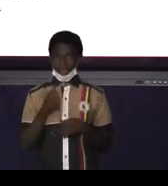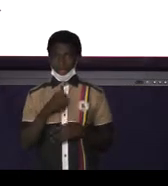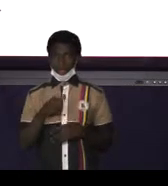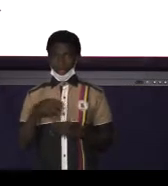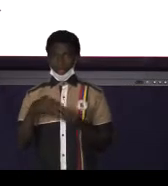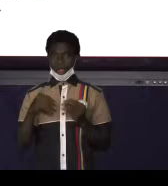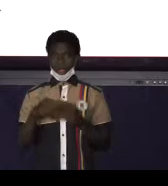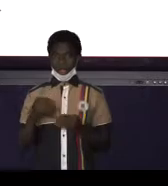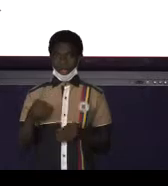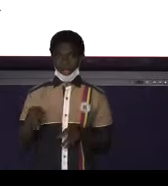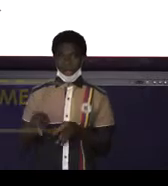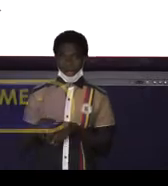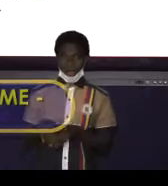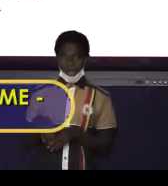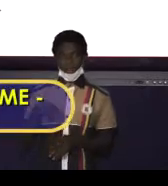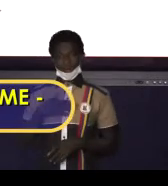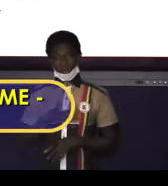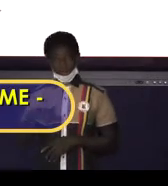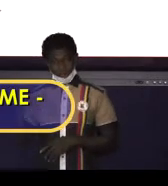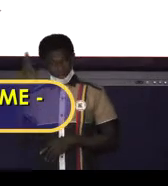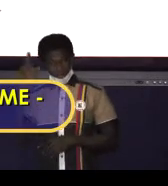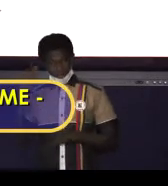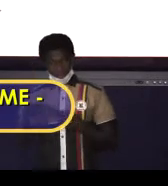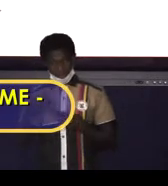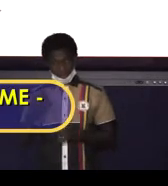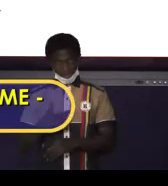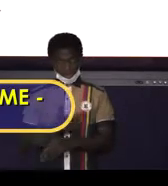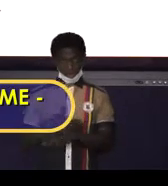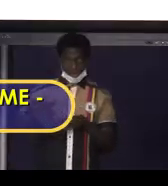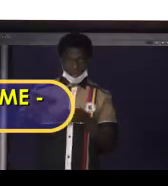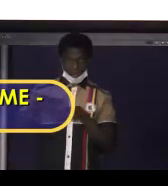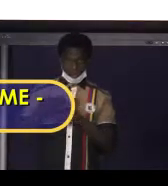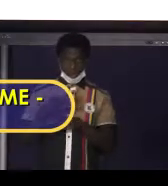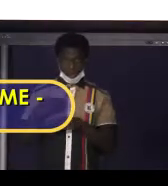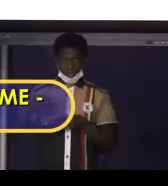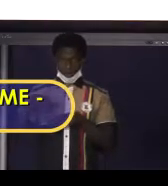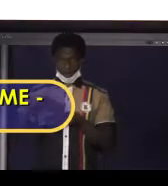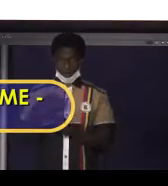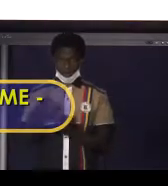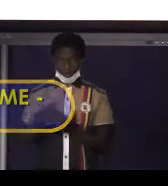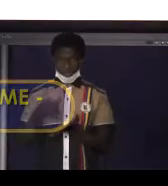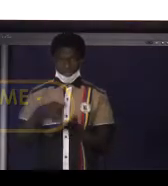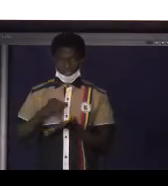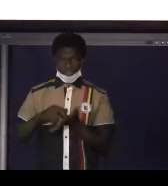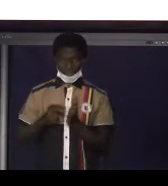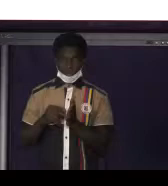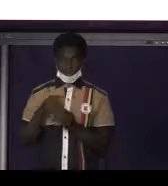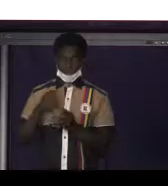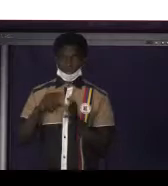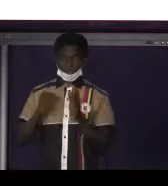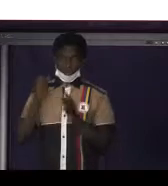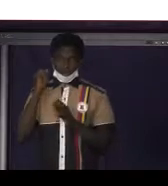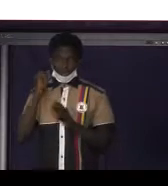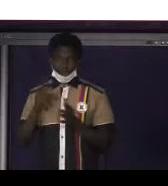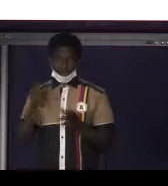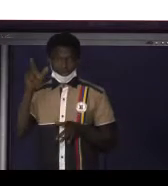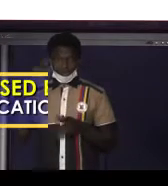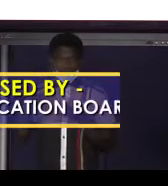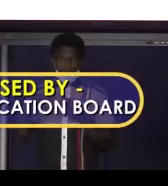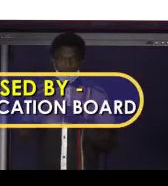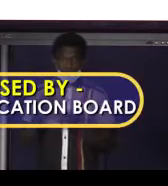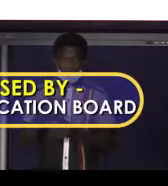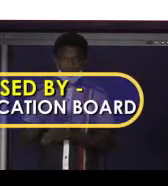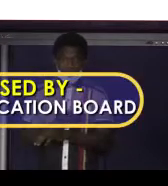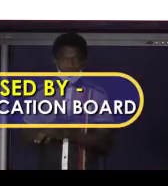we have a sentence like, please listen to the lesson over and over again, it means you should listen to the lesson